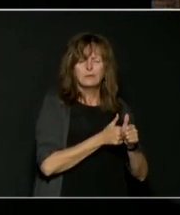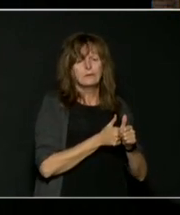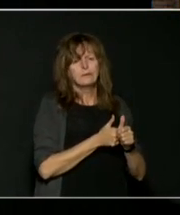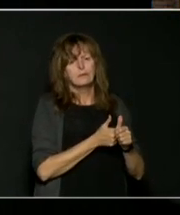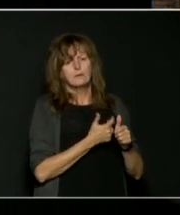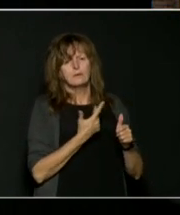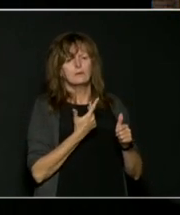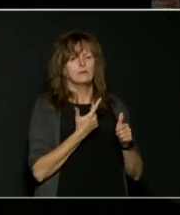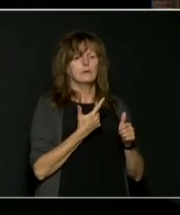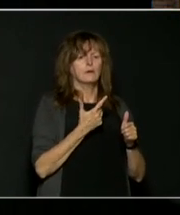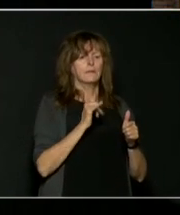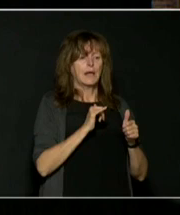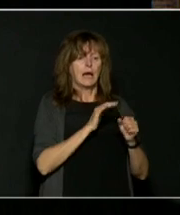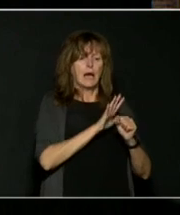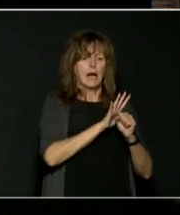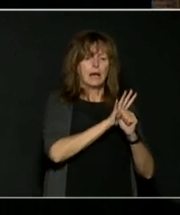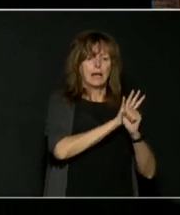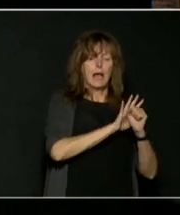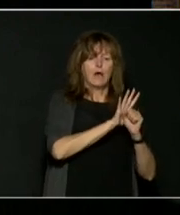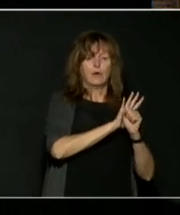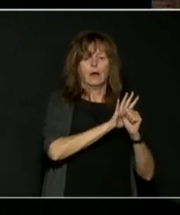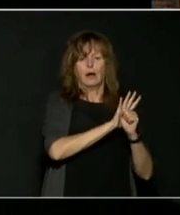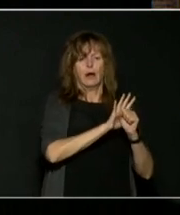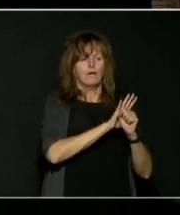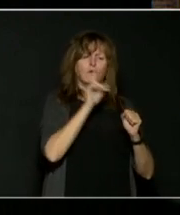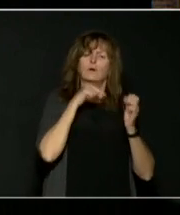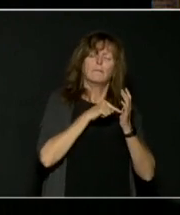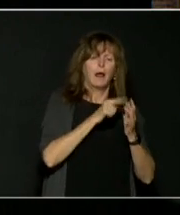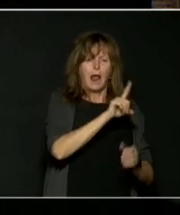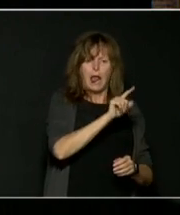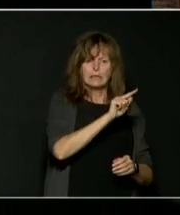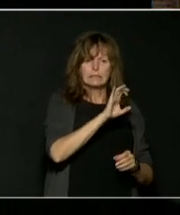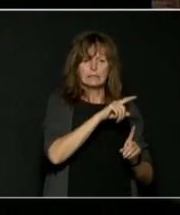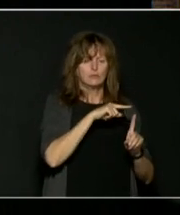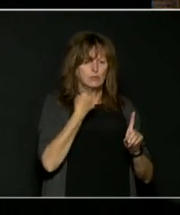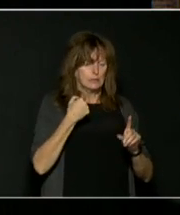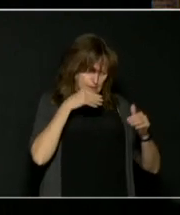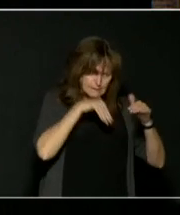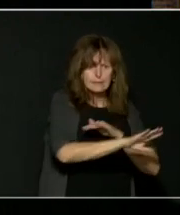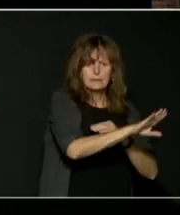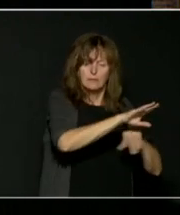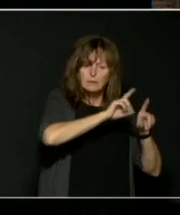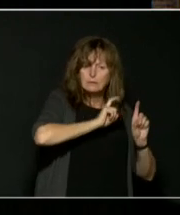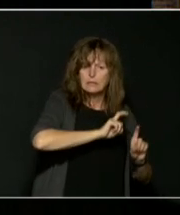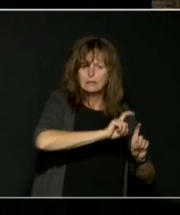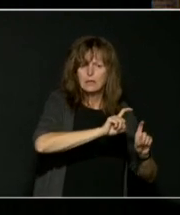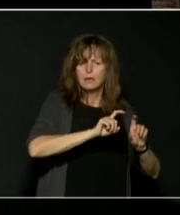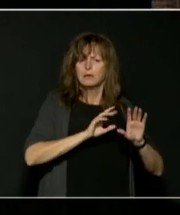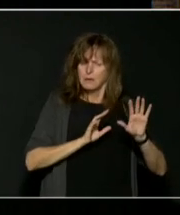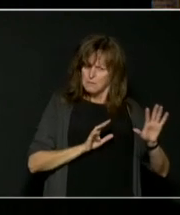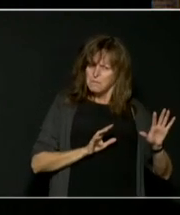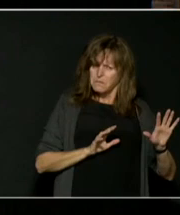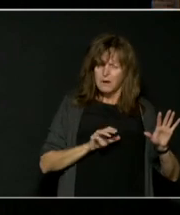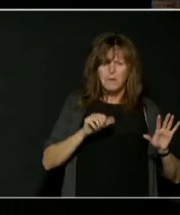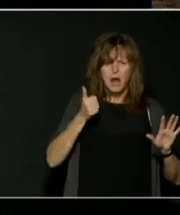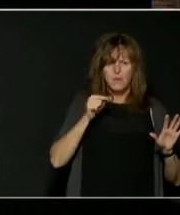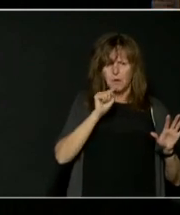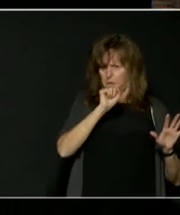has done in long-term care facilities, but not necessarily in some other settings. I'd like to understand a little bit more about